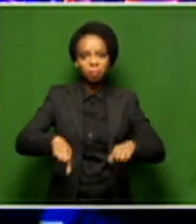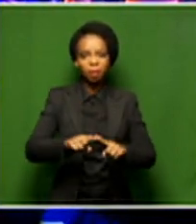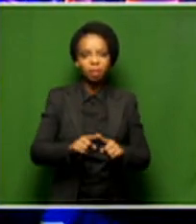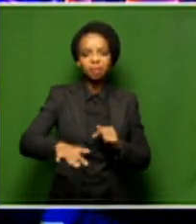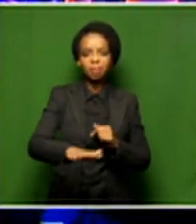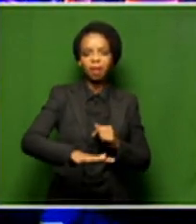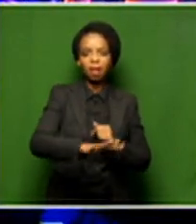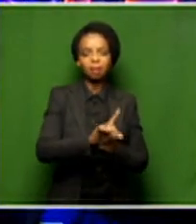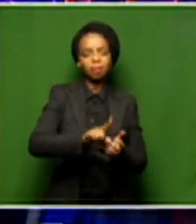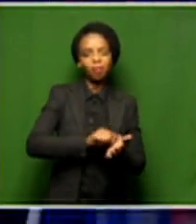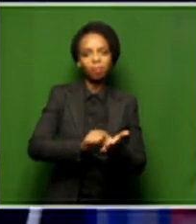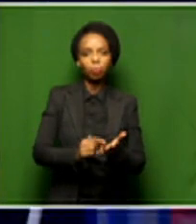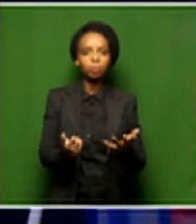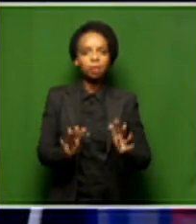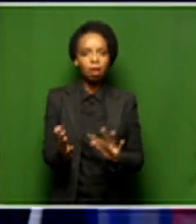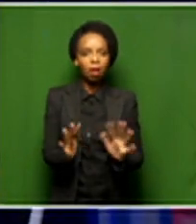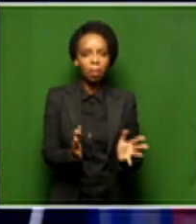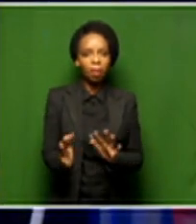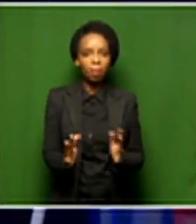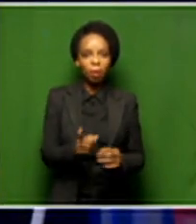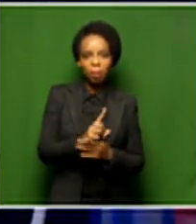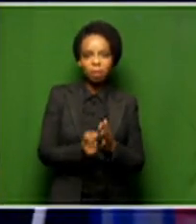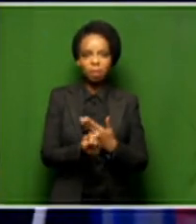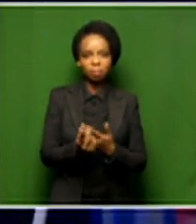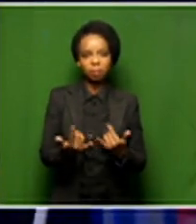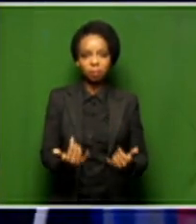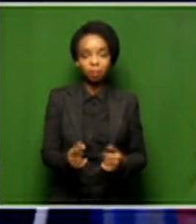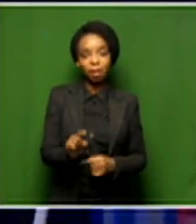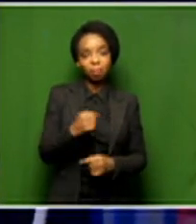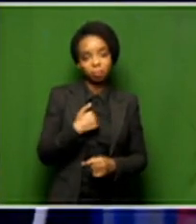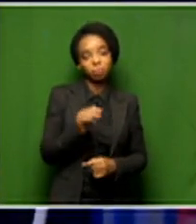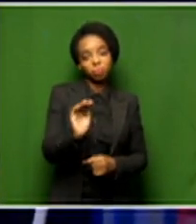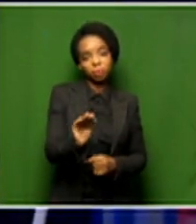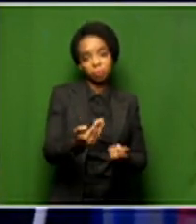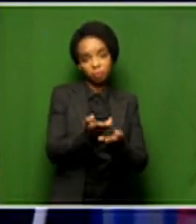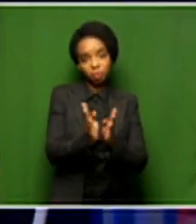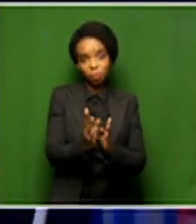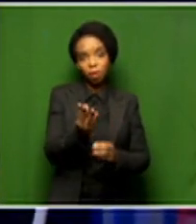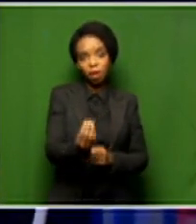voting stations, how they're doing, who's reported that they're open. Now let's just remind you, there are